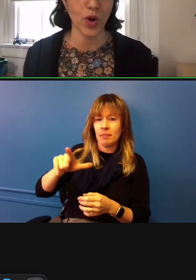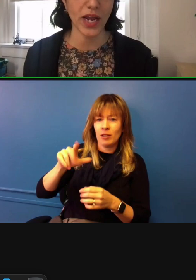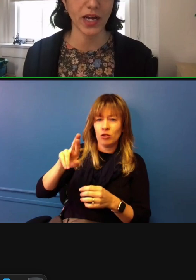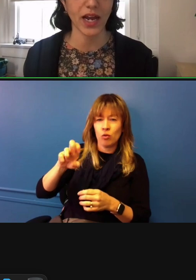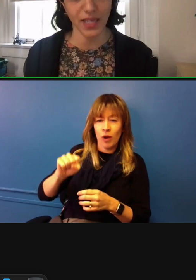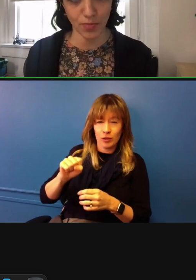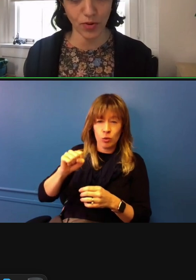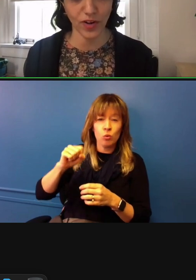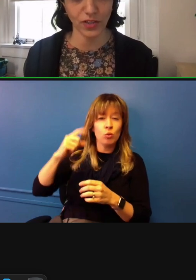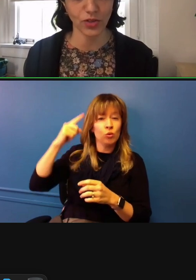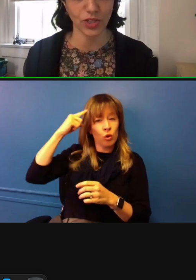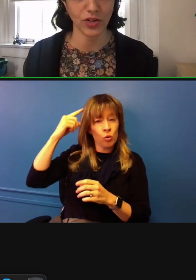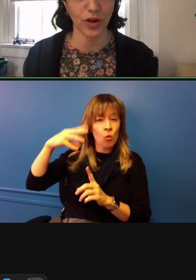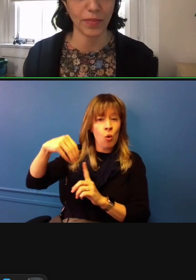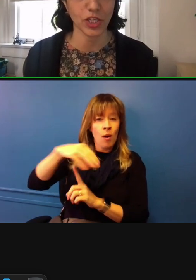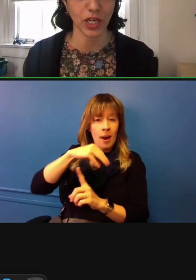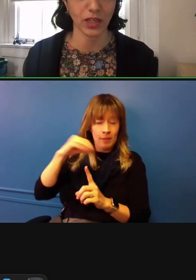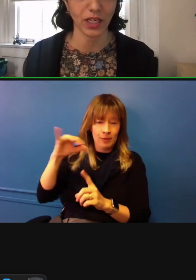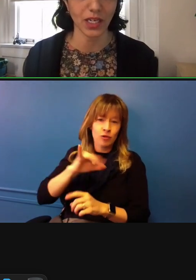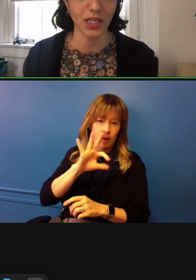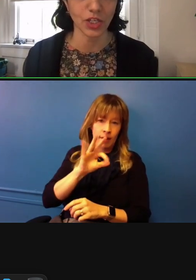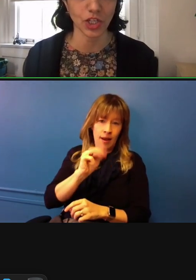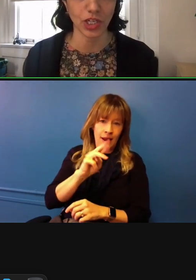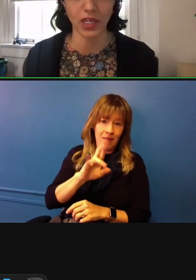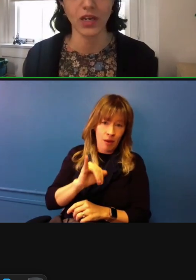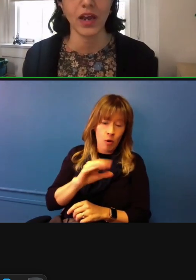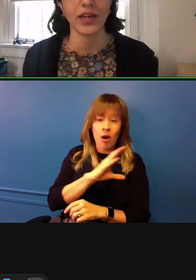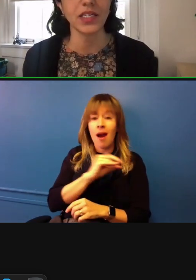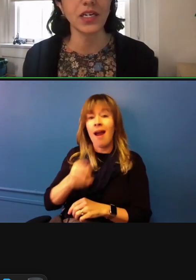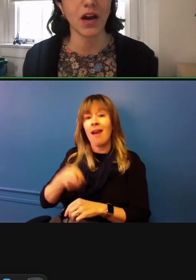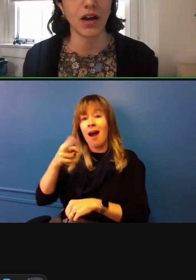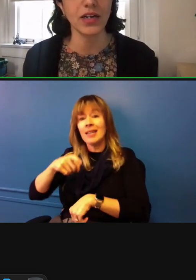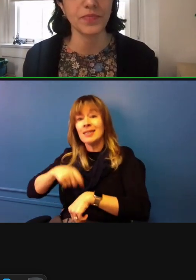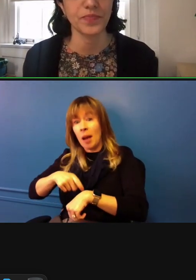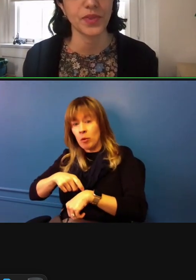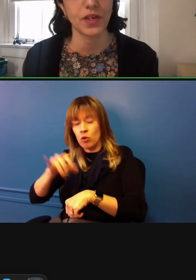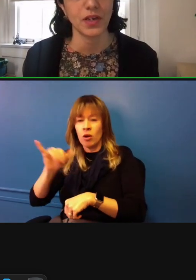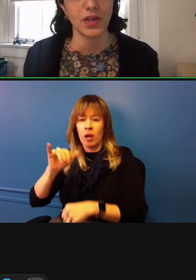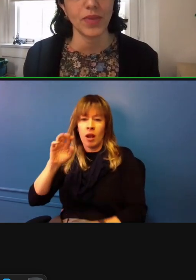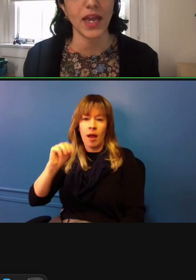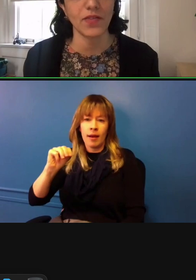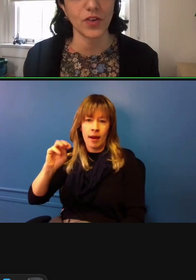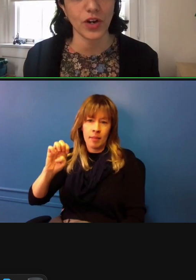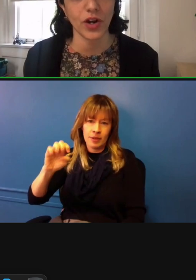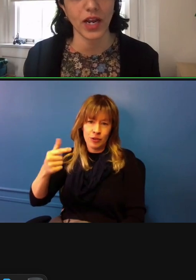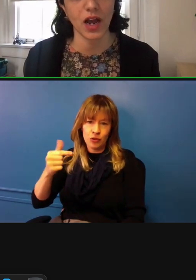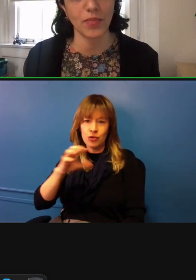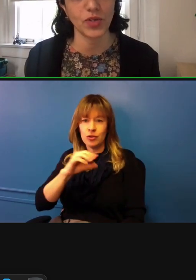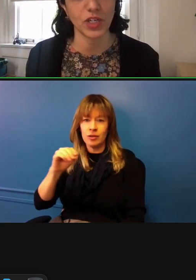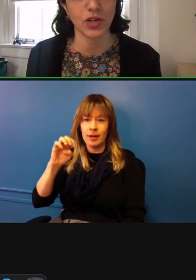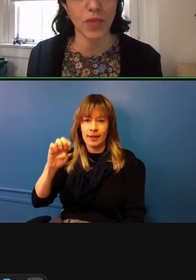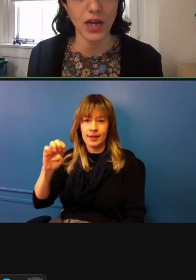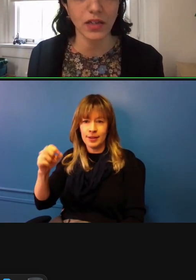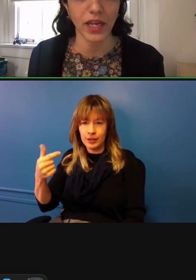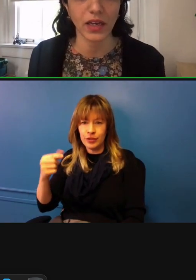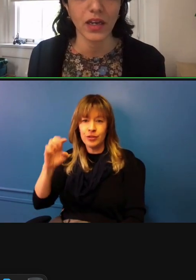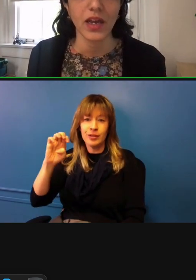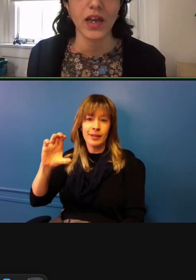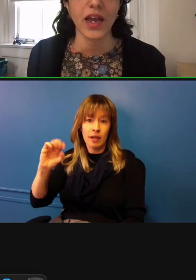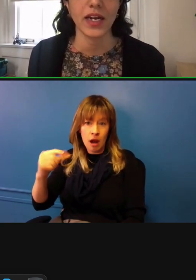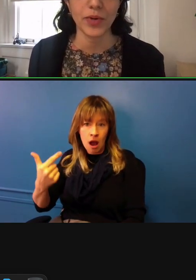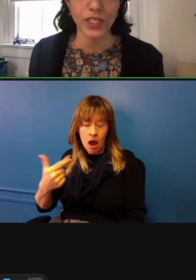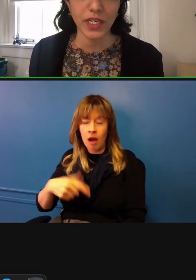like fMRI and high temporal resolution neuroimaging like EEG and ECOG, behavior and computational